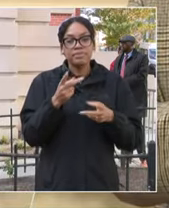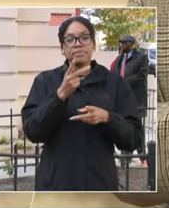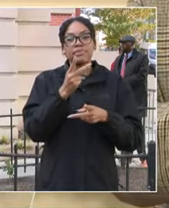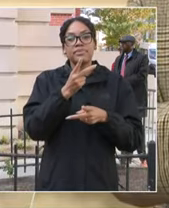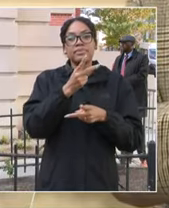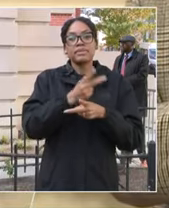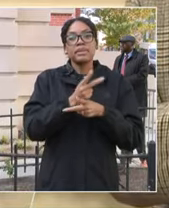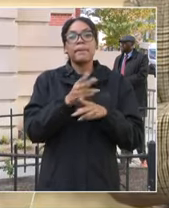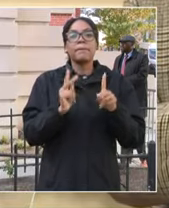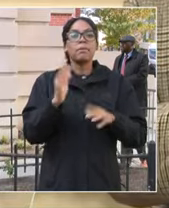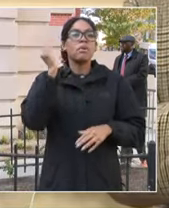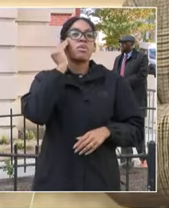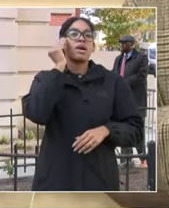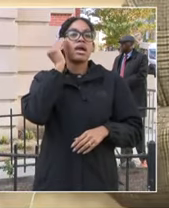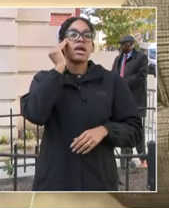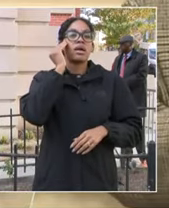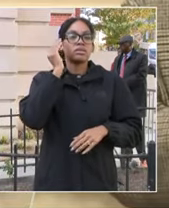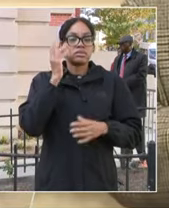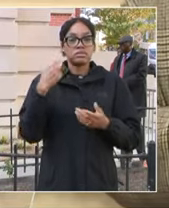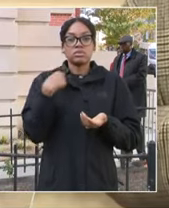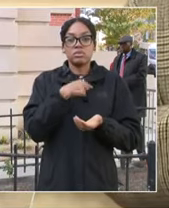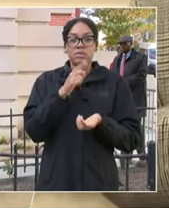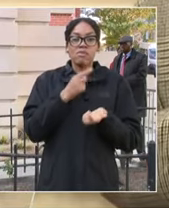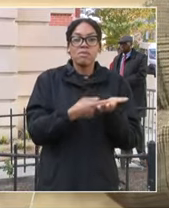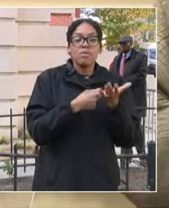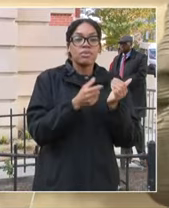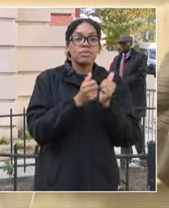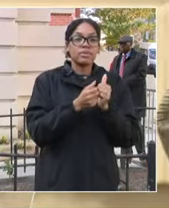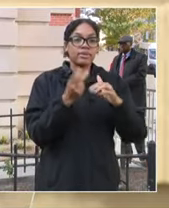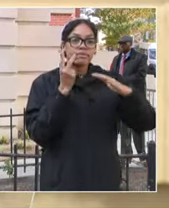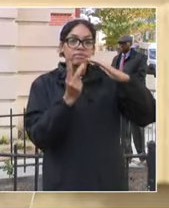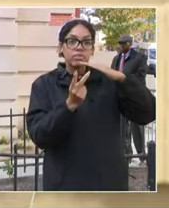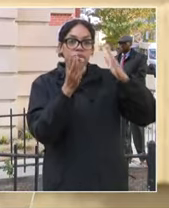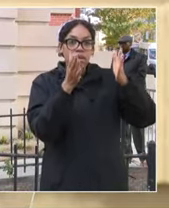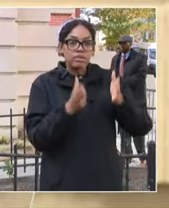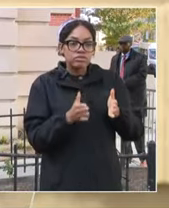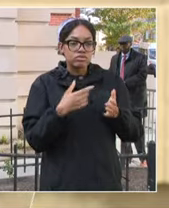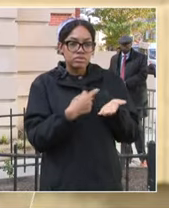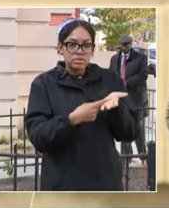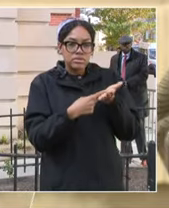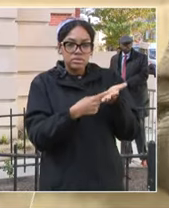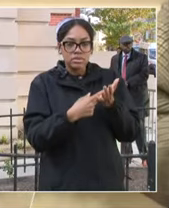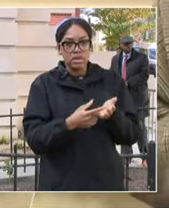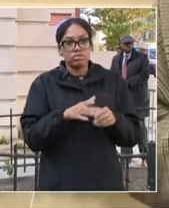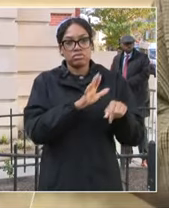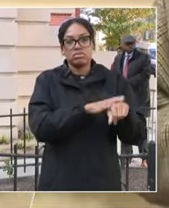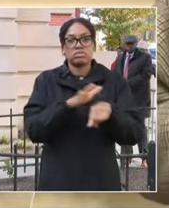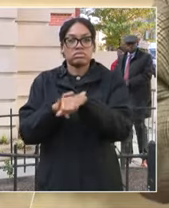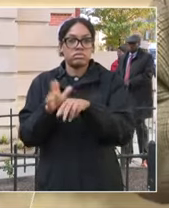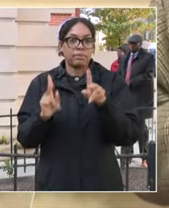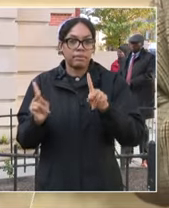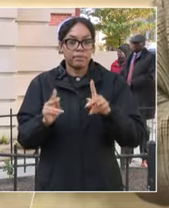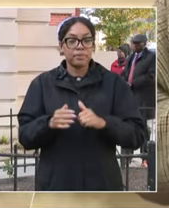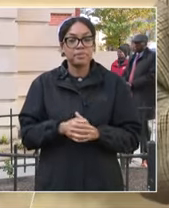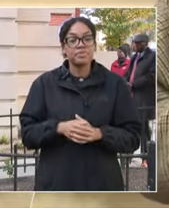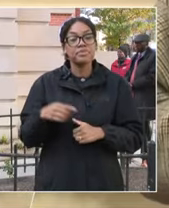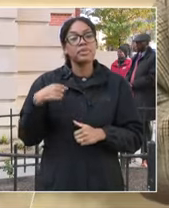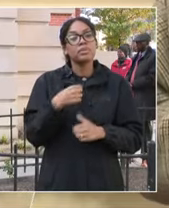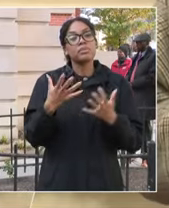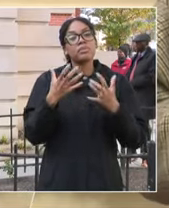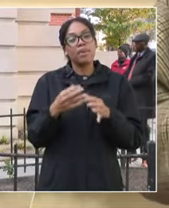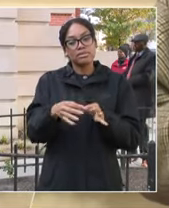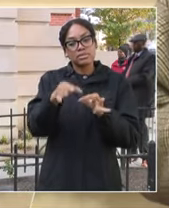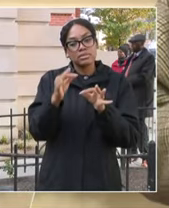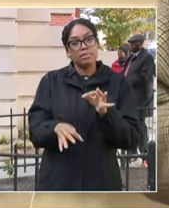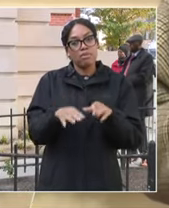on the forecasted temperature and weather conditions. The district made this change to simplify alert communications. So